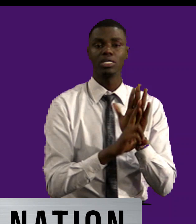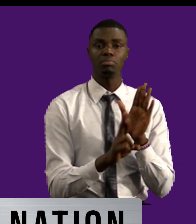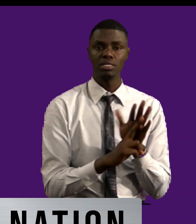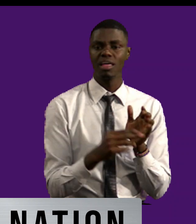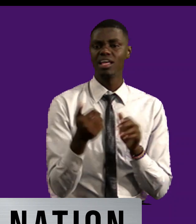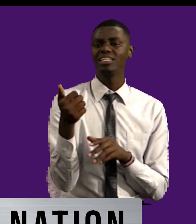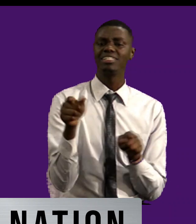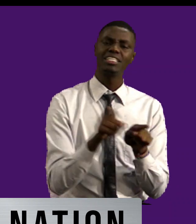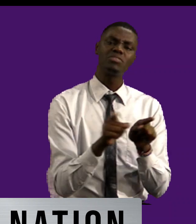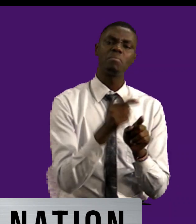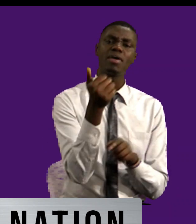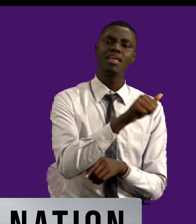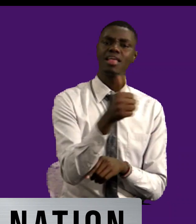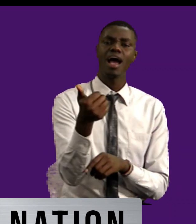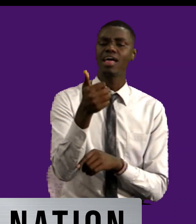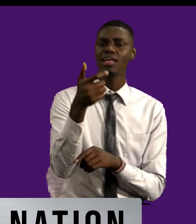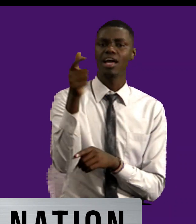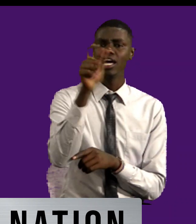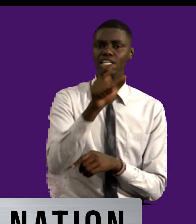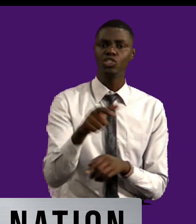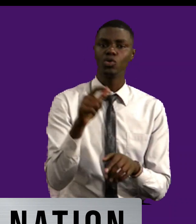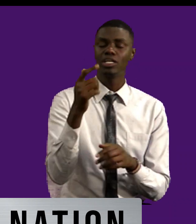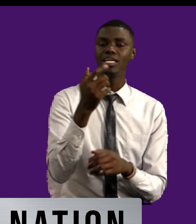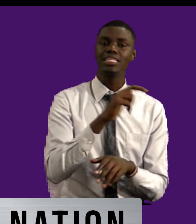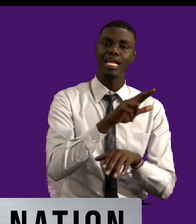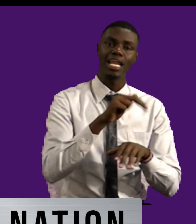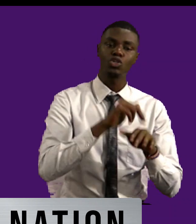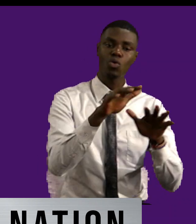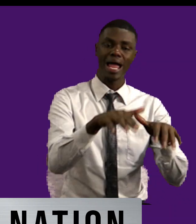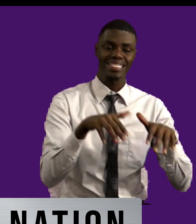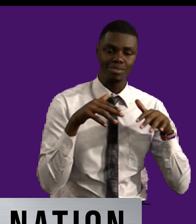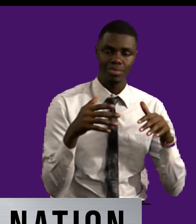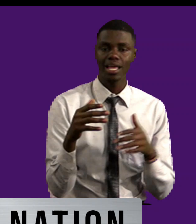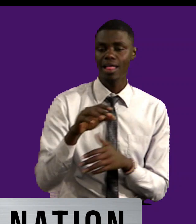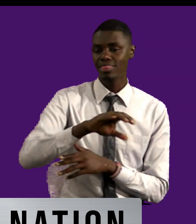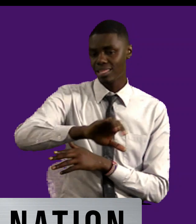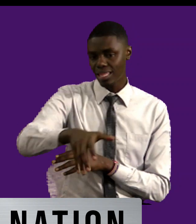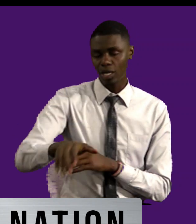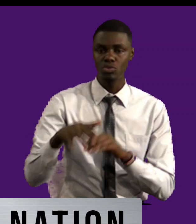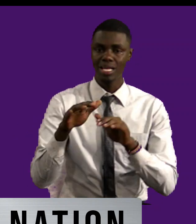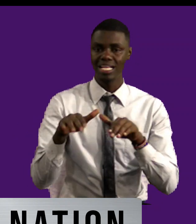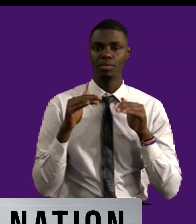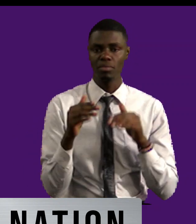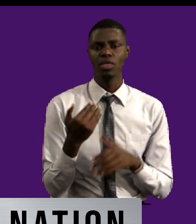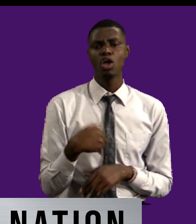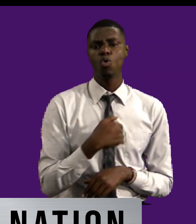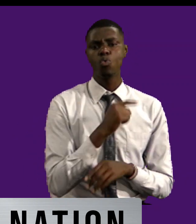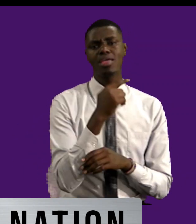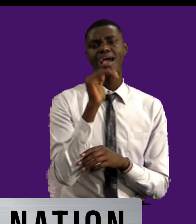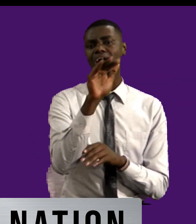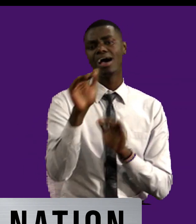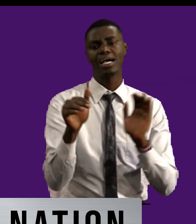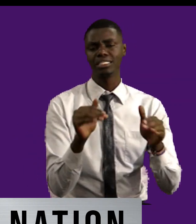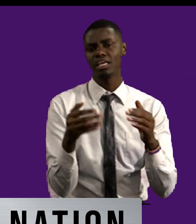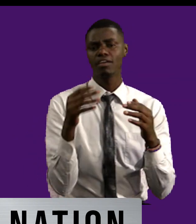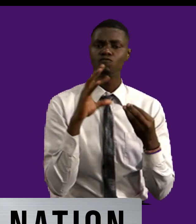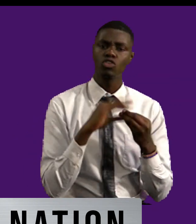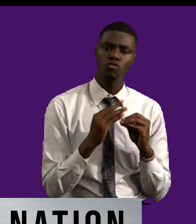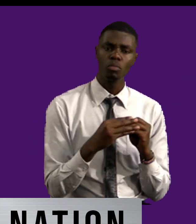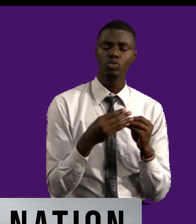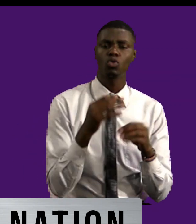like any other region in the national assemblies and in the county assemblies. So we are calling for this formation